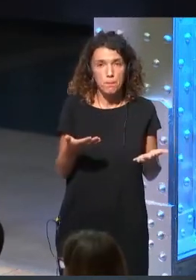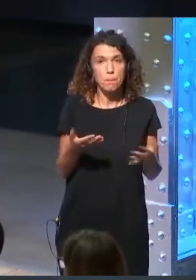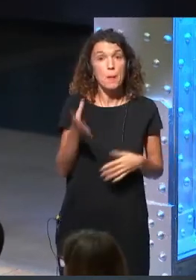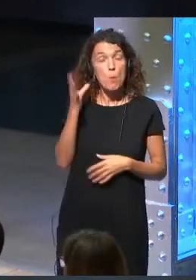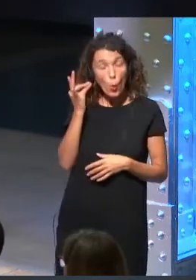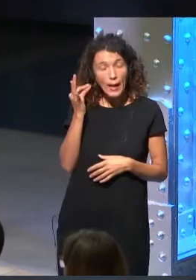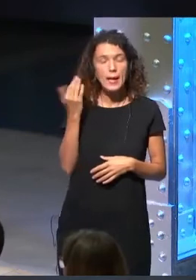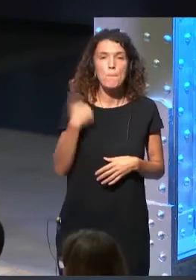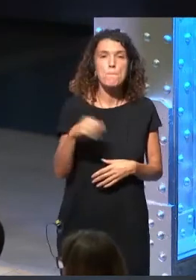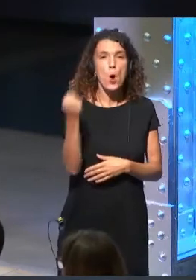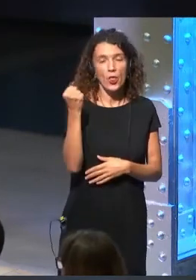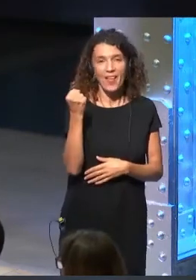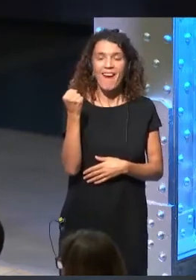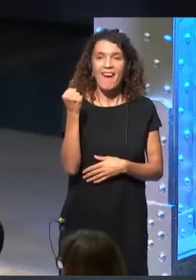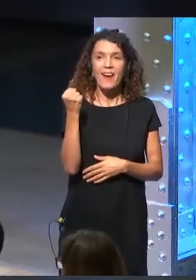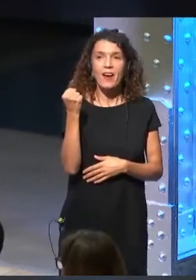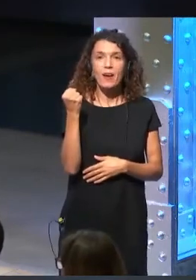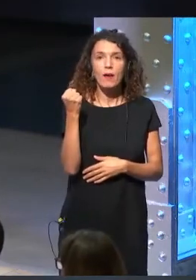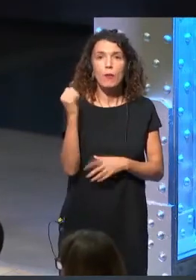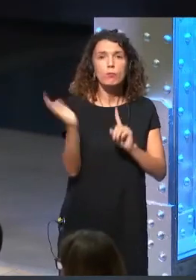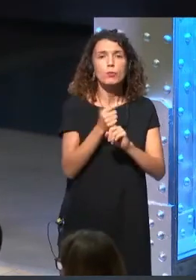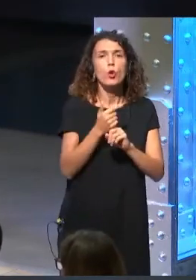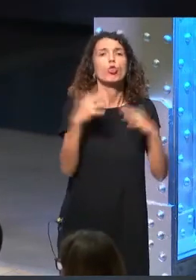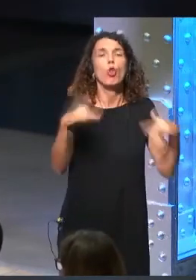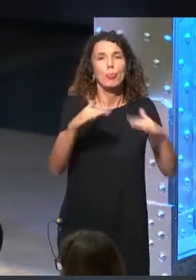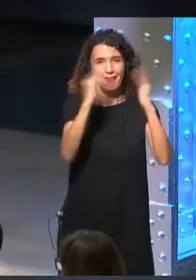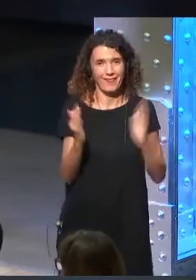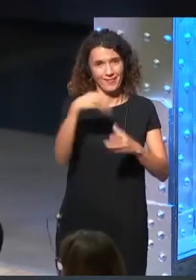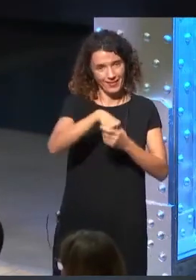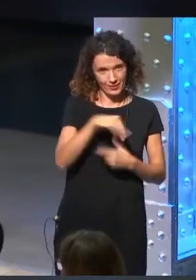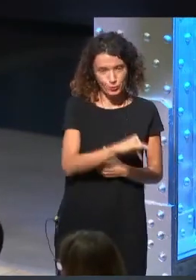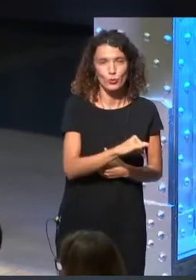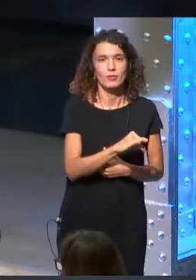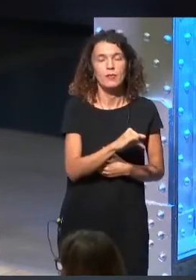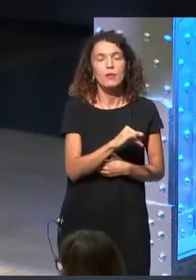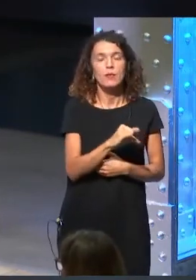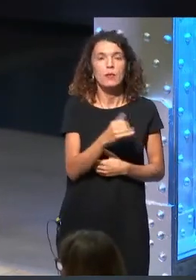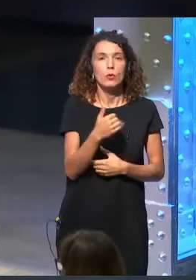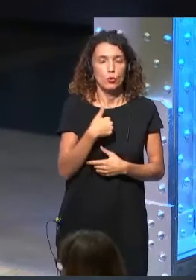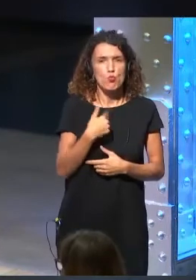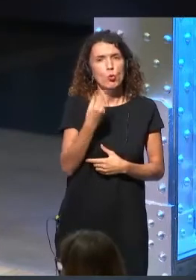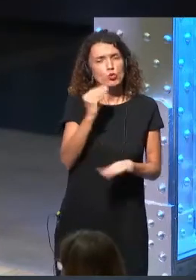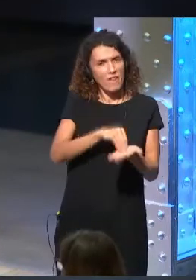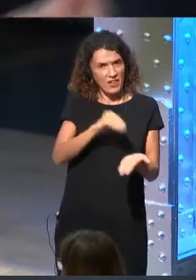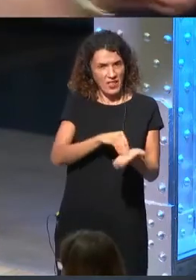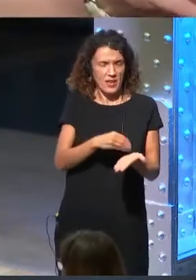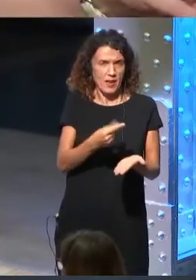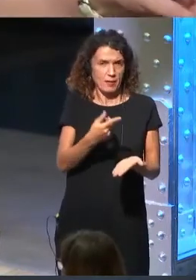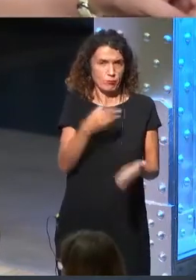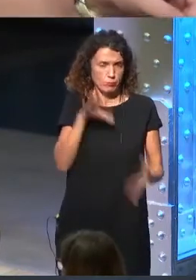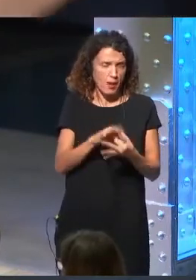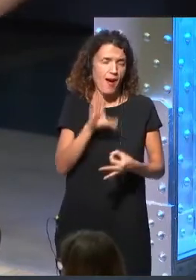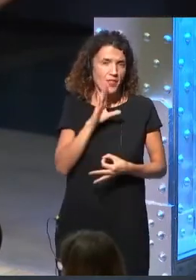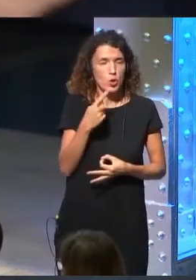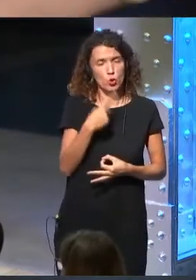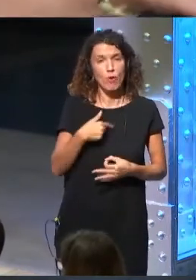home. Well, I'm being bought off with that. I don't want to be powerful in the home. I want to